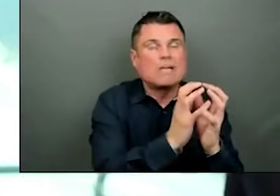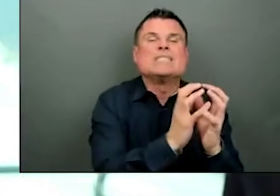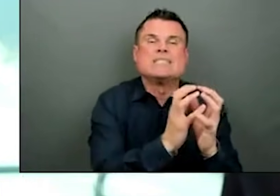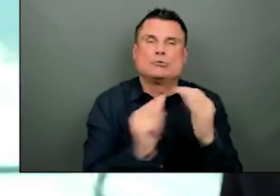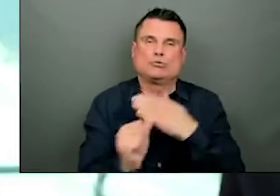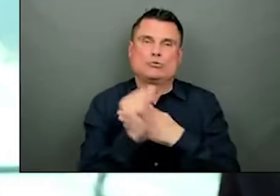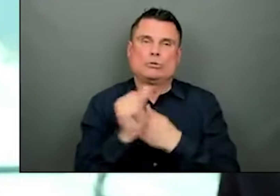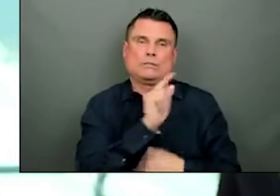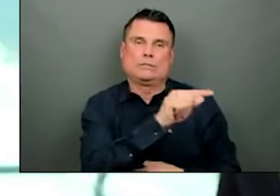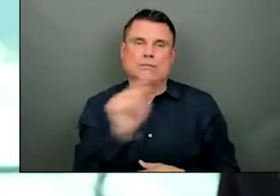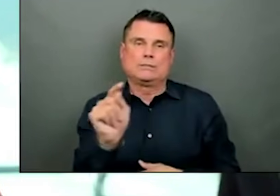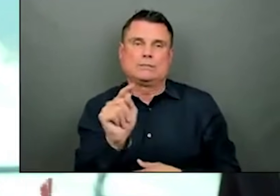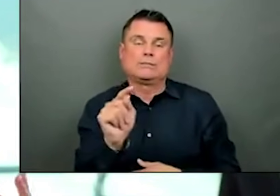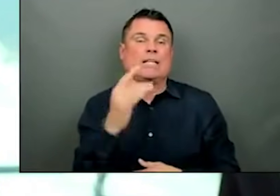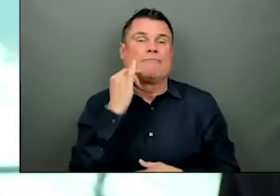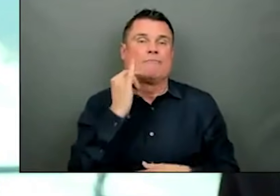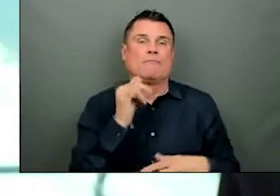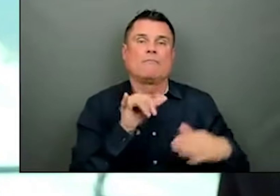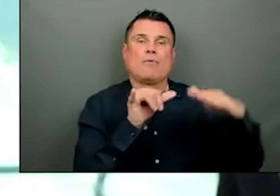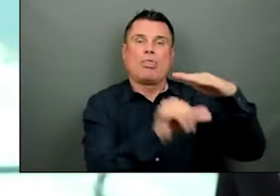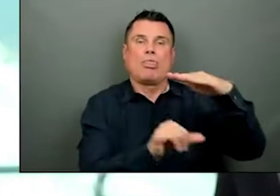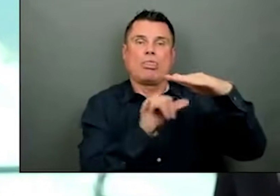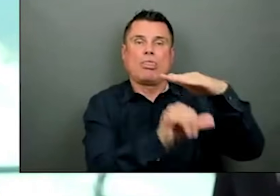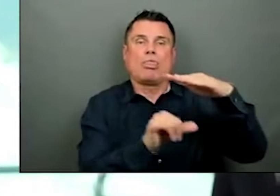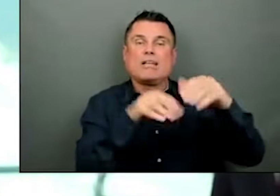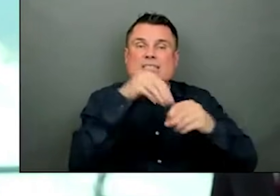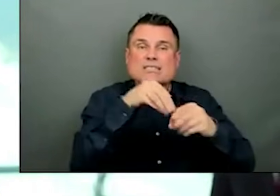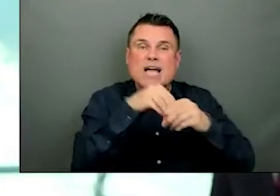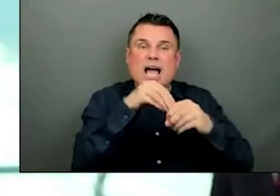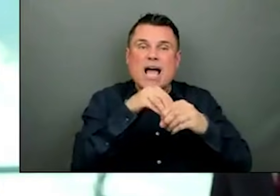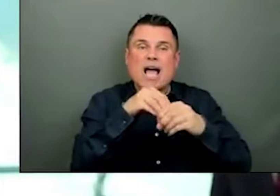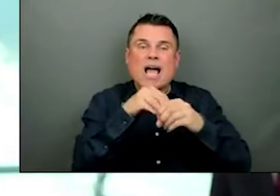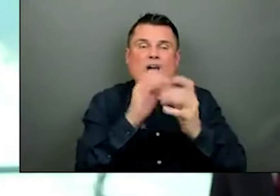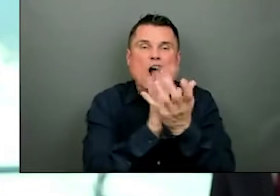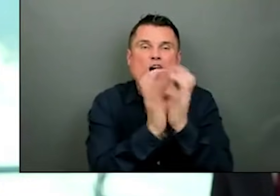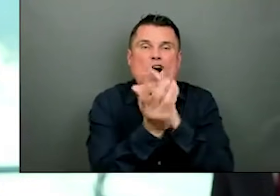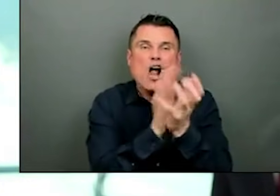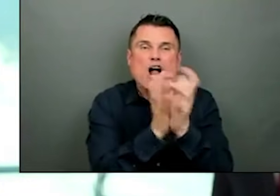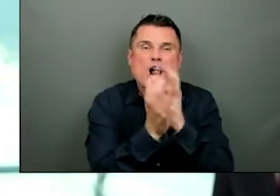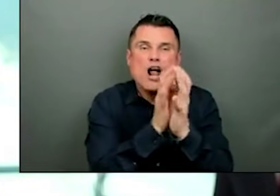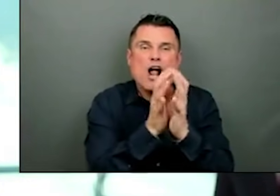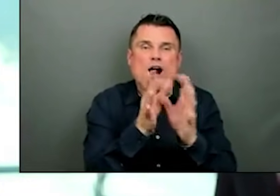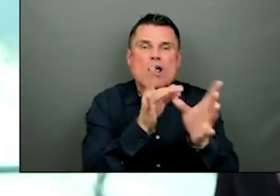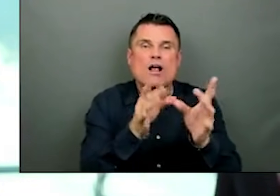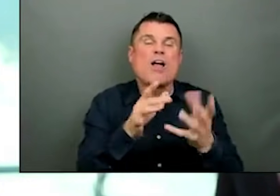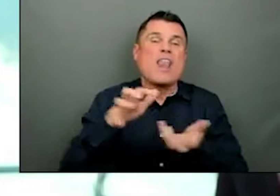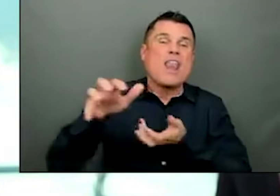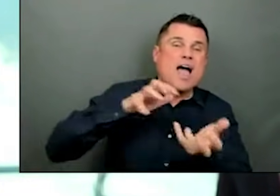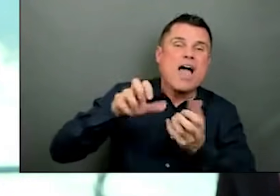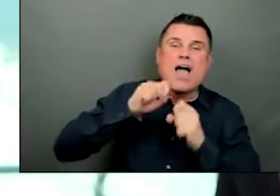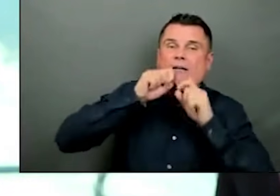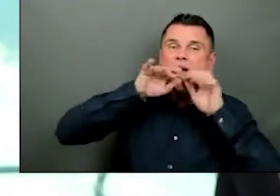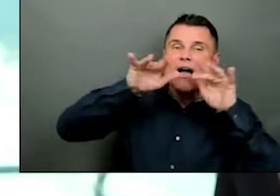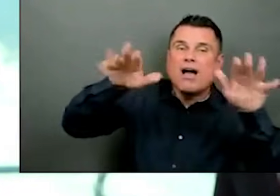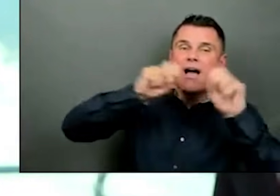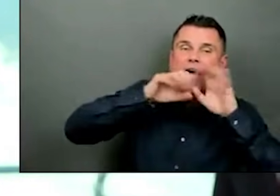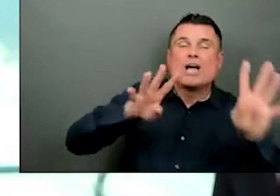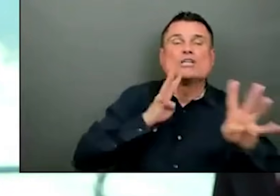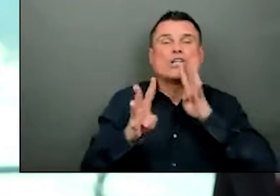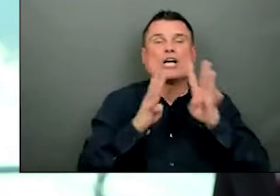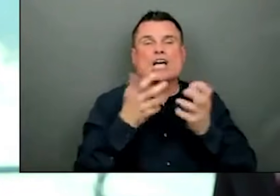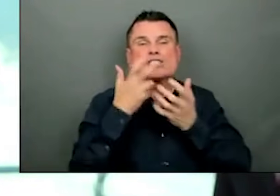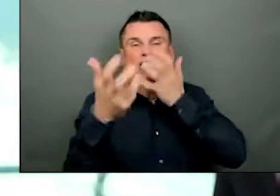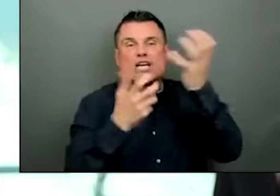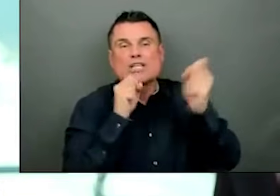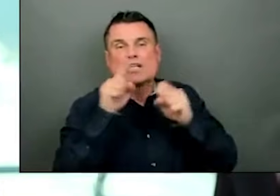with poor ventilation, talking, laughing. You've seen some of that on some of the video from certain